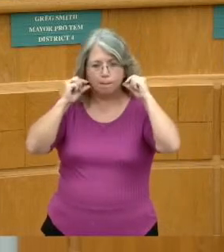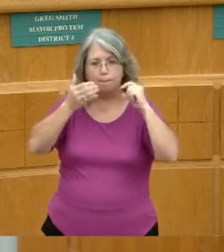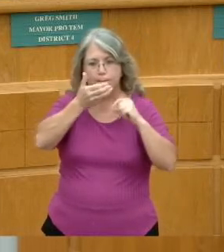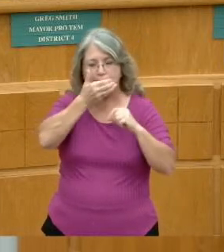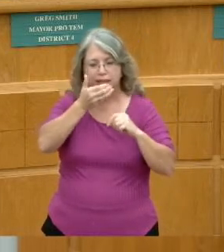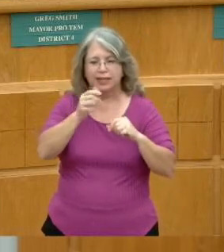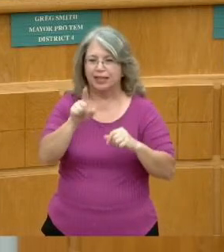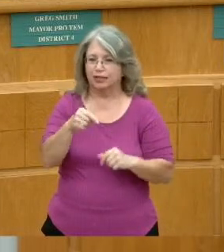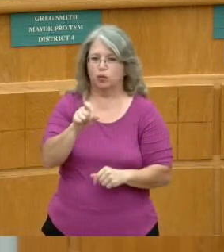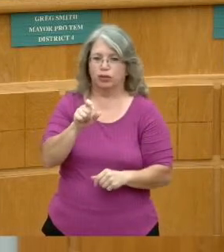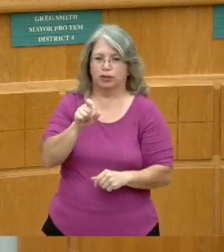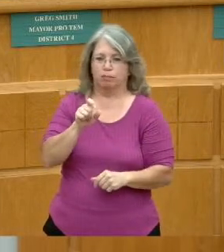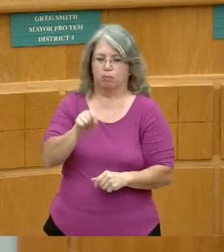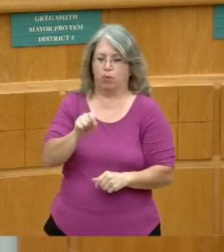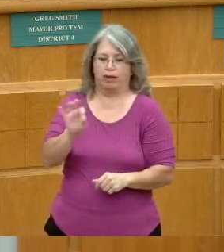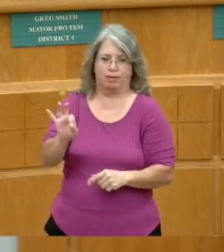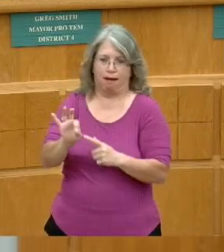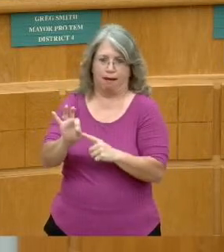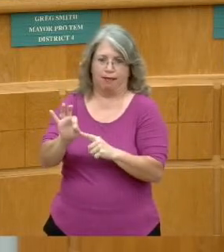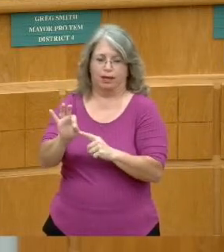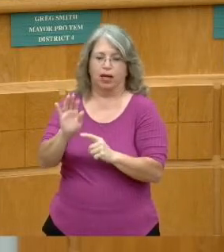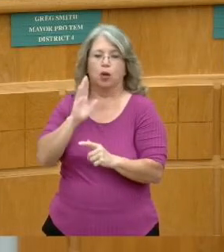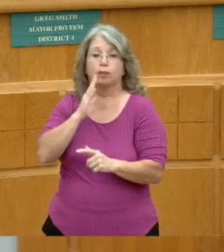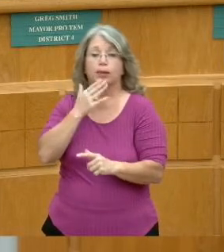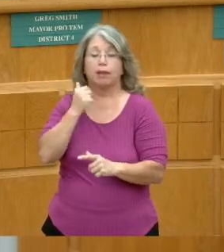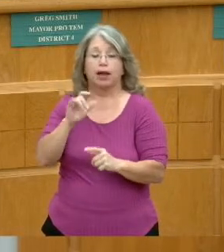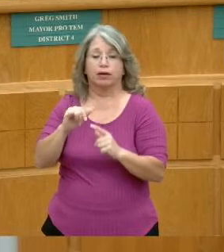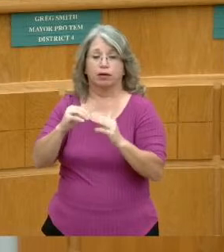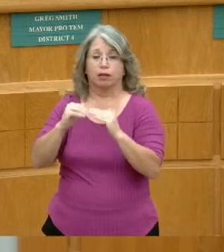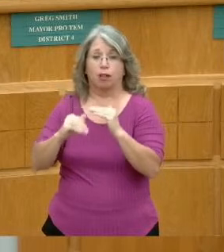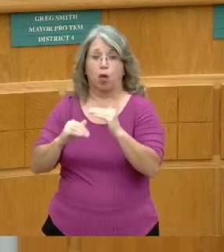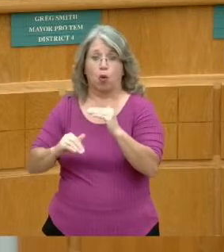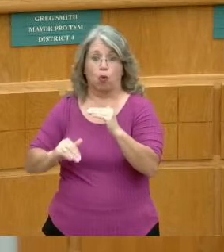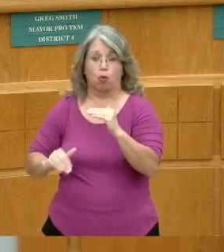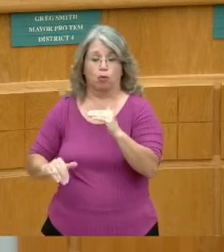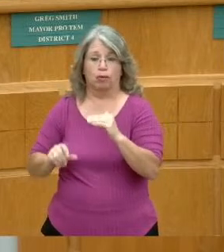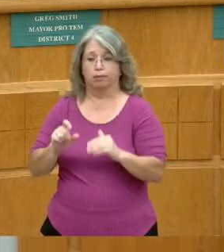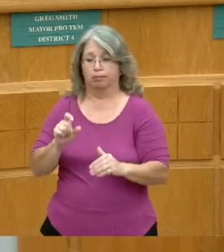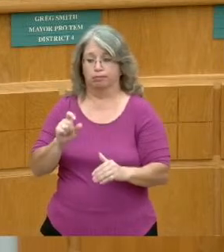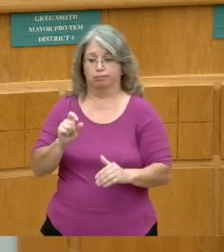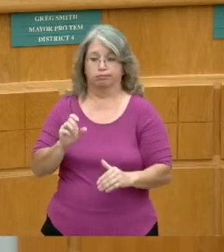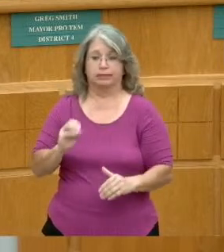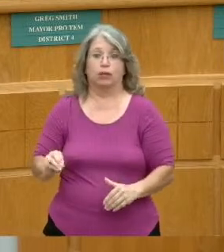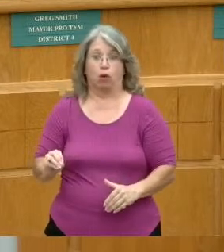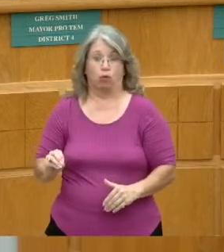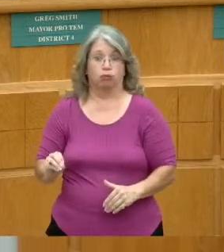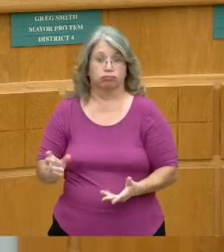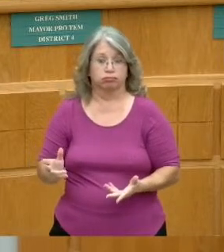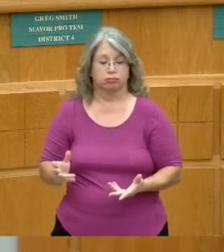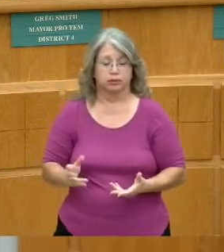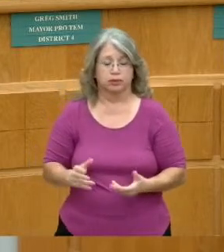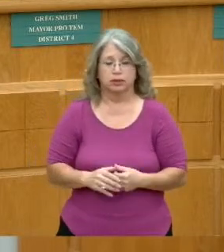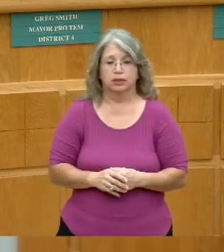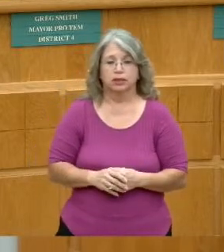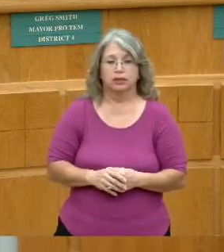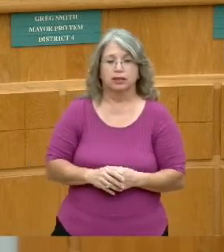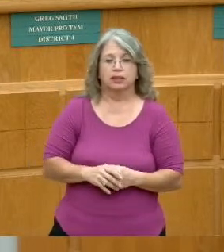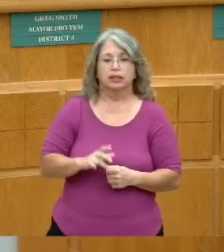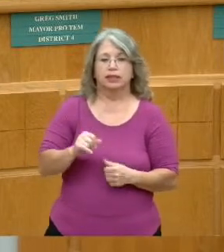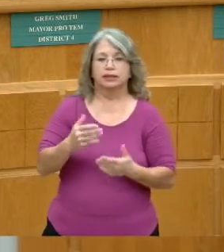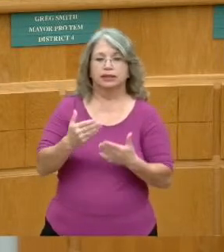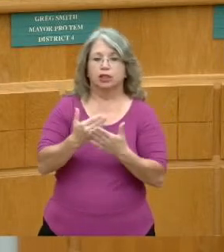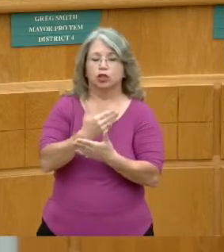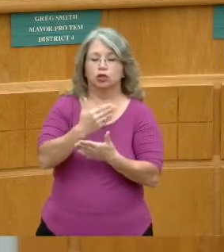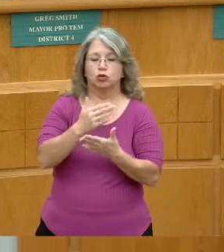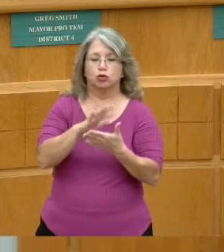was 0, which it's not yet. This is a new figure that we're showing today, which shows the